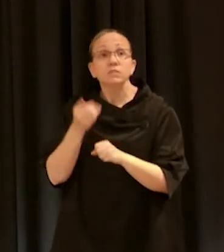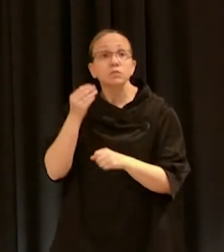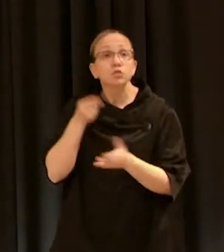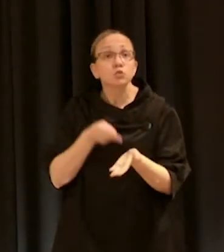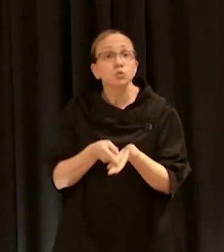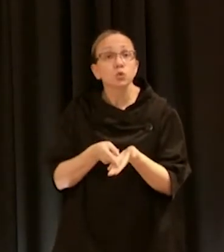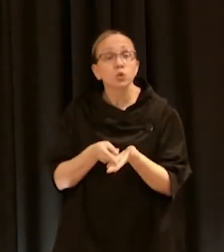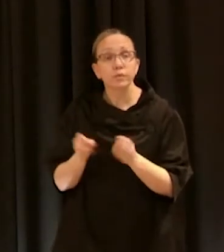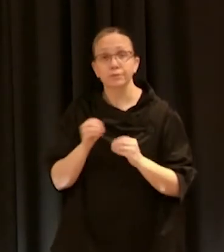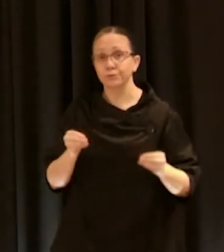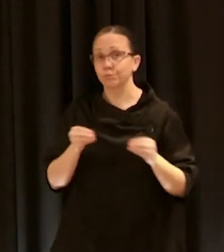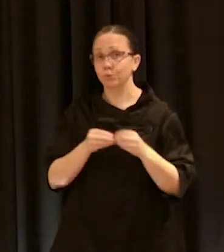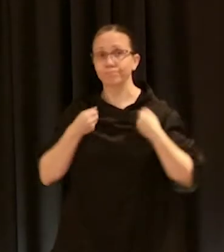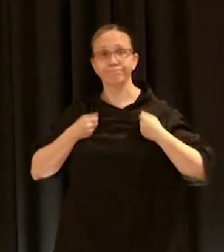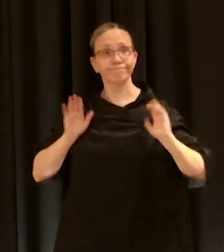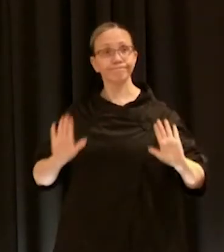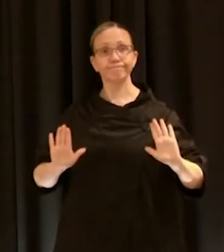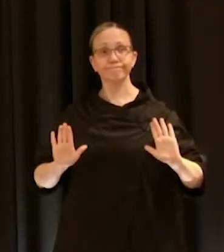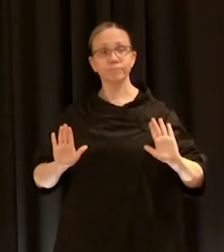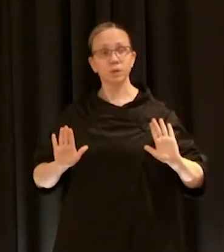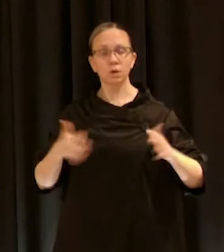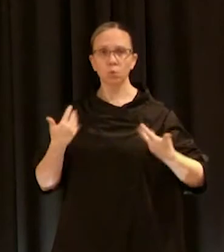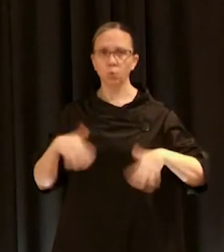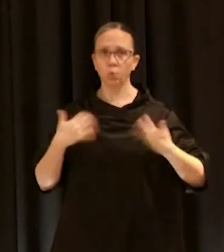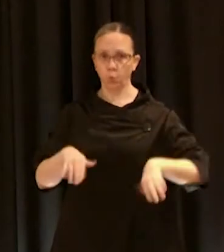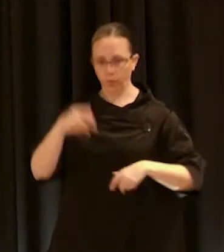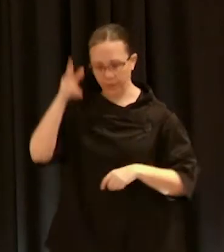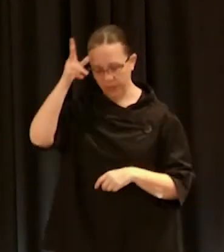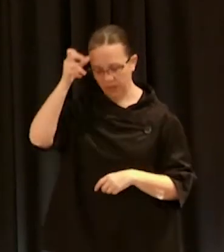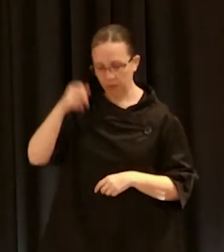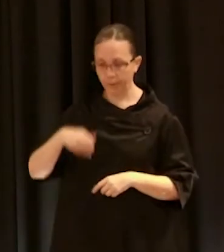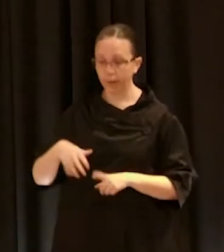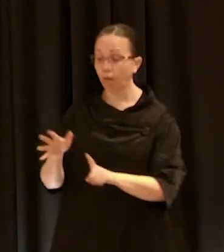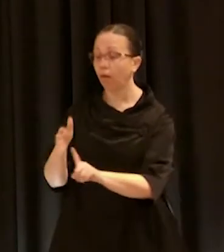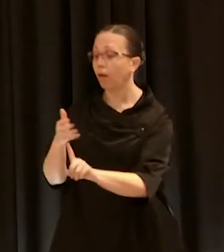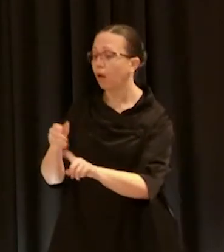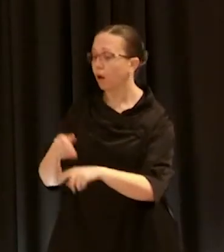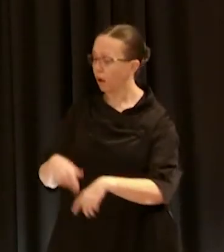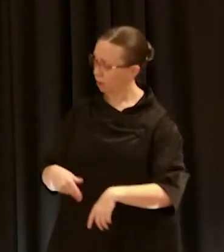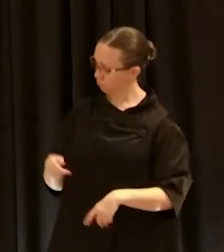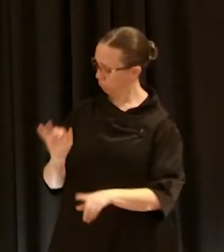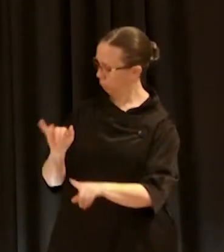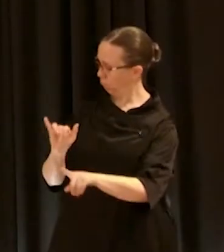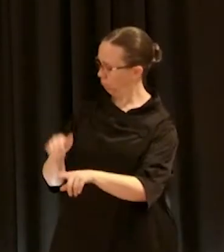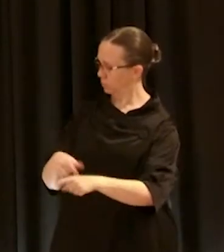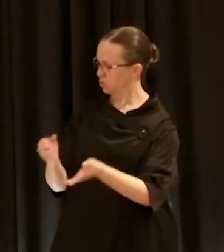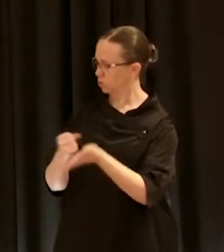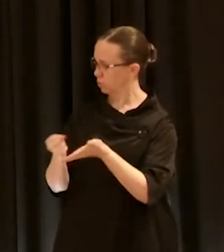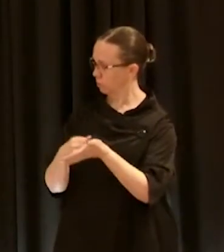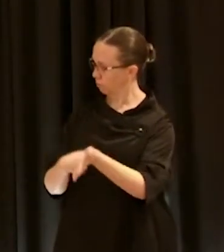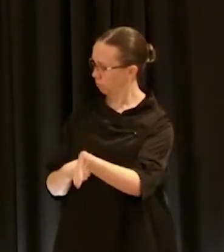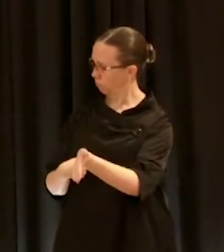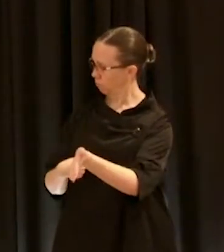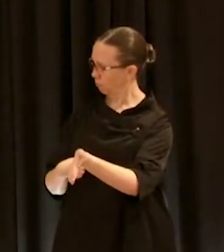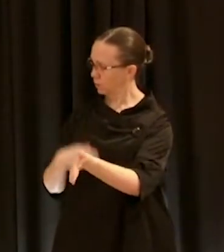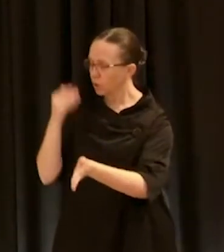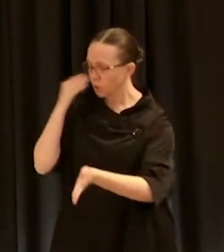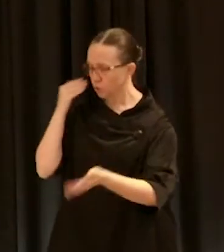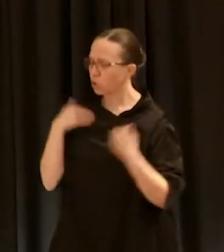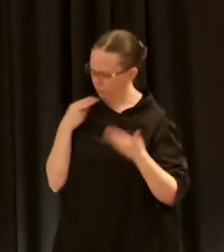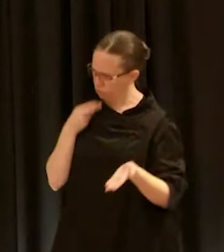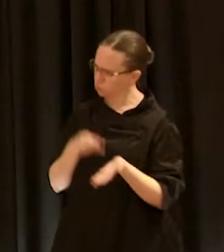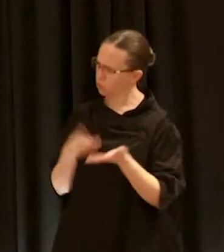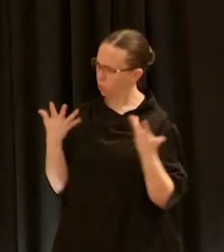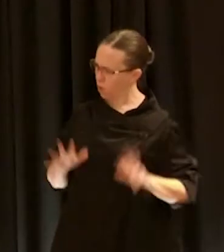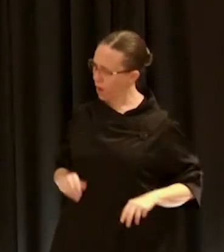there remaineth no more sacrifice for sins. And so, whoo, the devil will then be like, aha, there's another verse right there. So you know you've got the